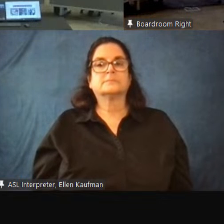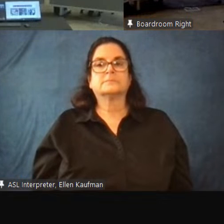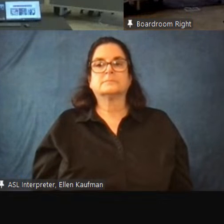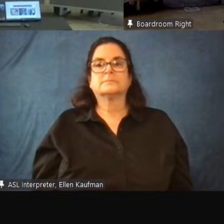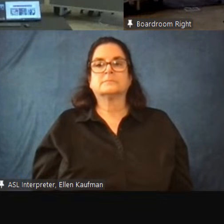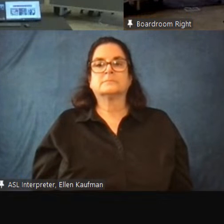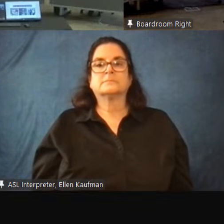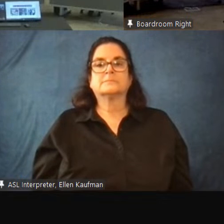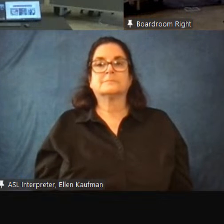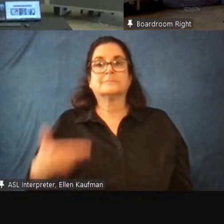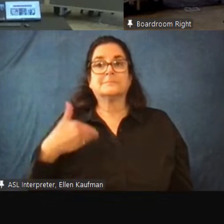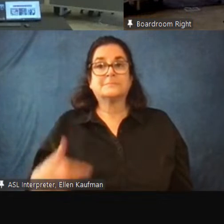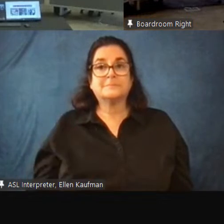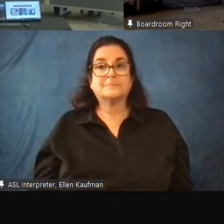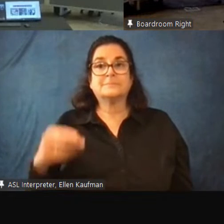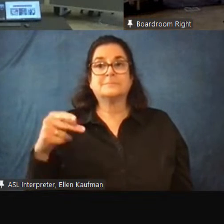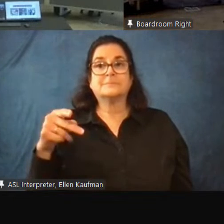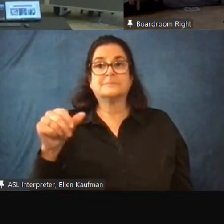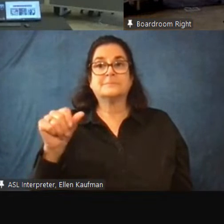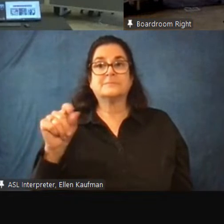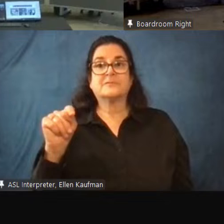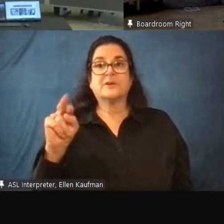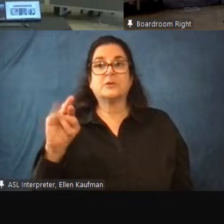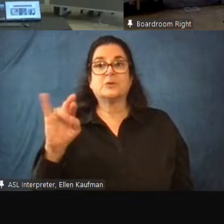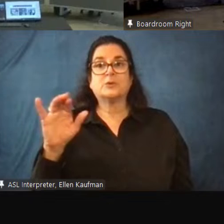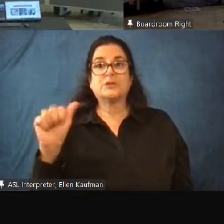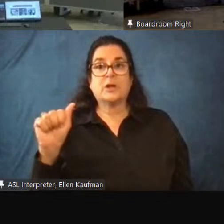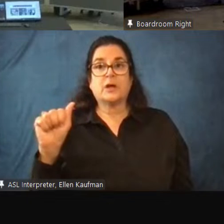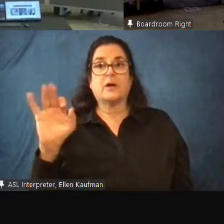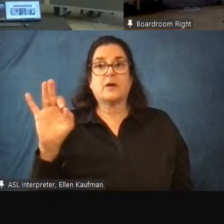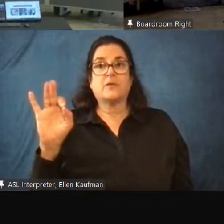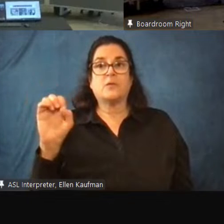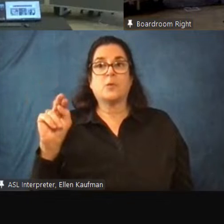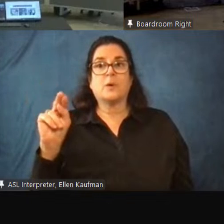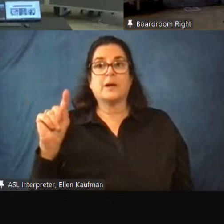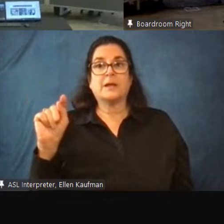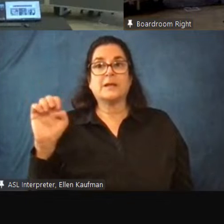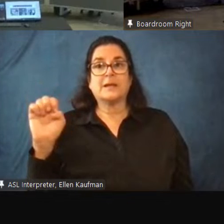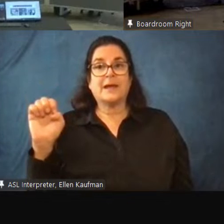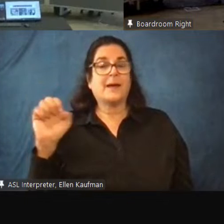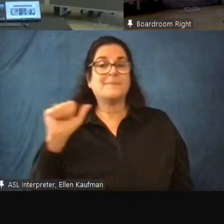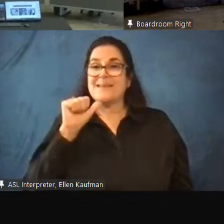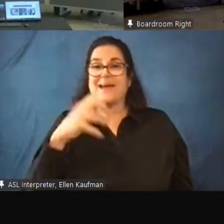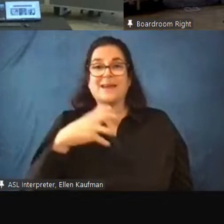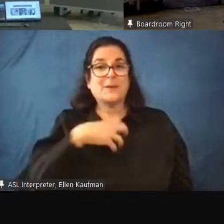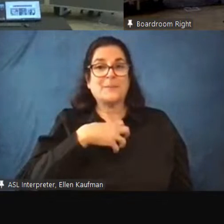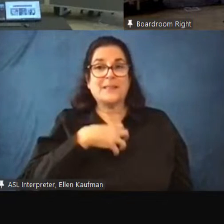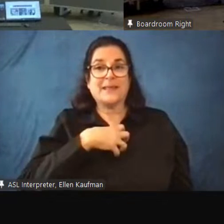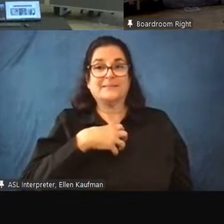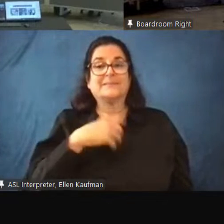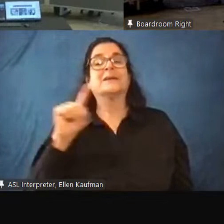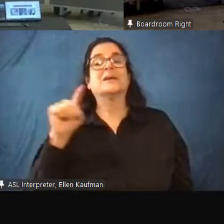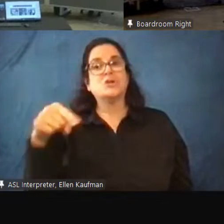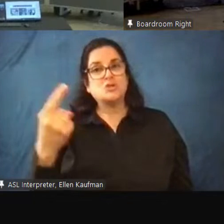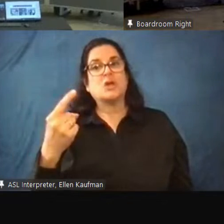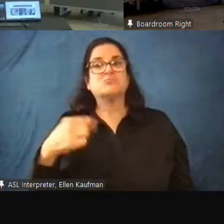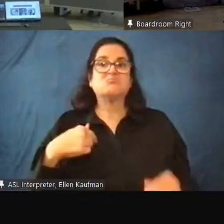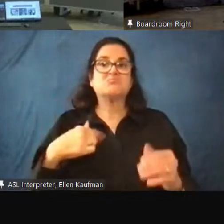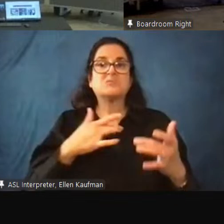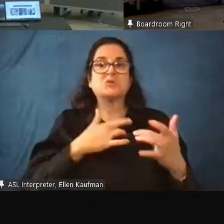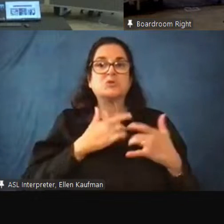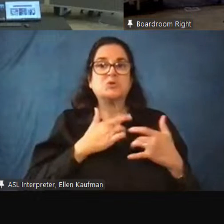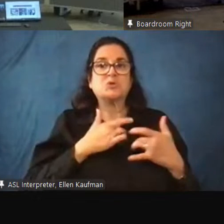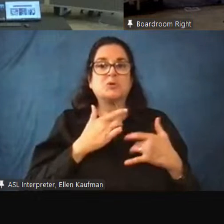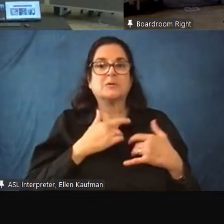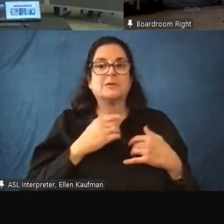My name is Patricia Puente. I'm not complaining. I just have some concerns. I don't know why people keep on saying that